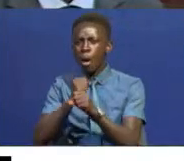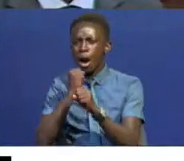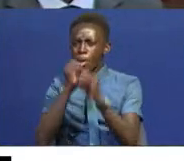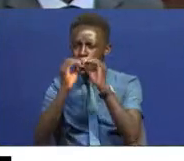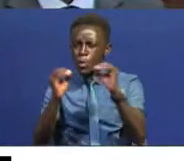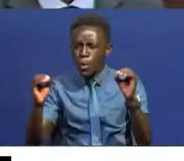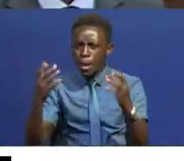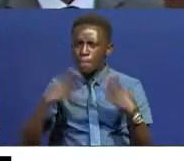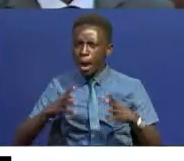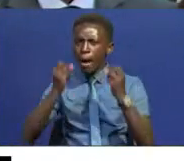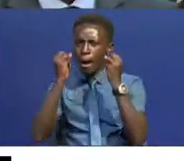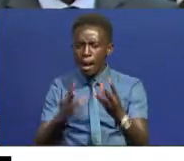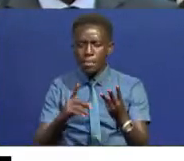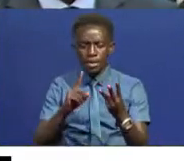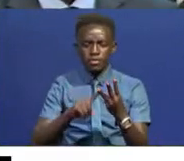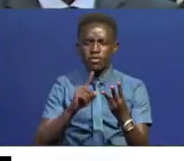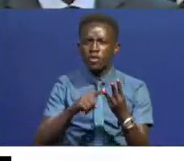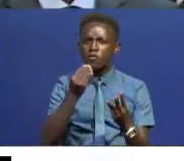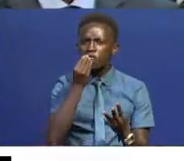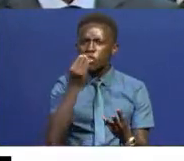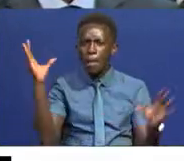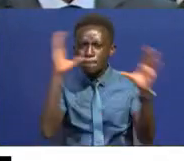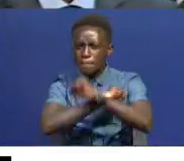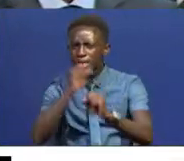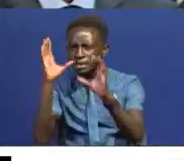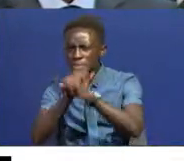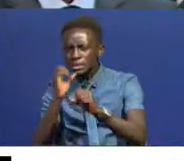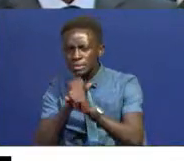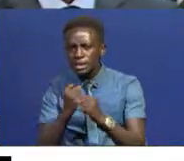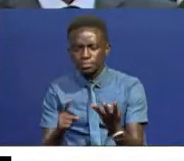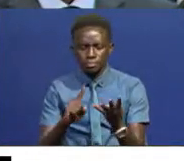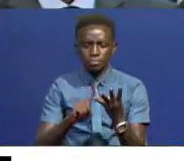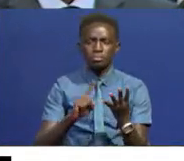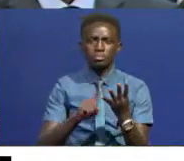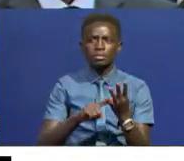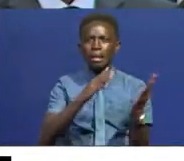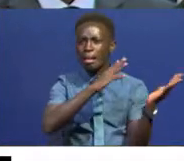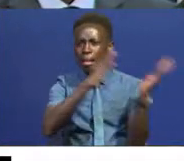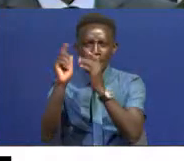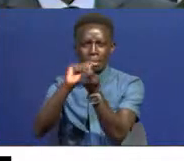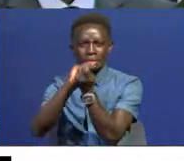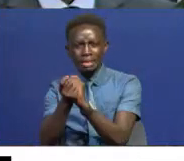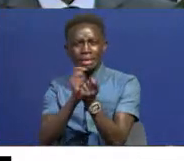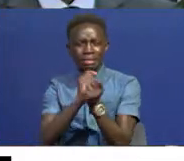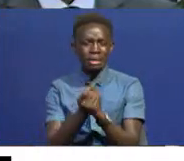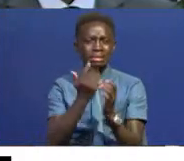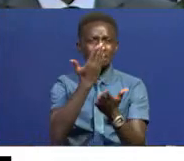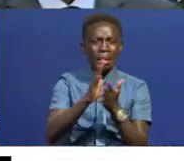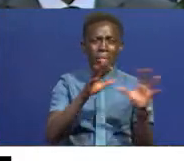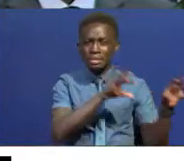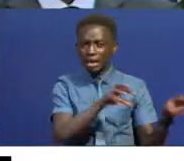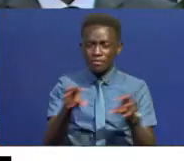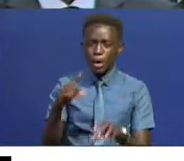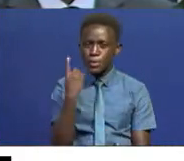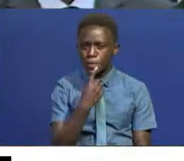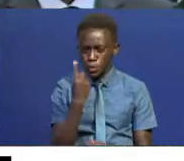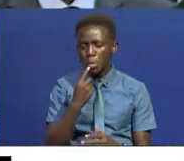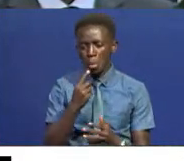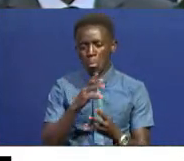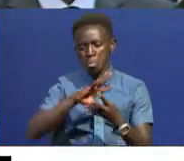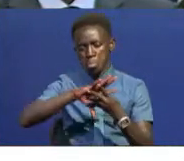insecurity, as well as severe vulnerability to climate shifts. The agenda has